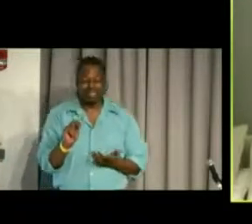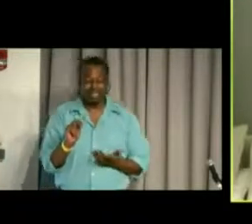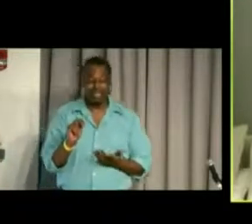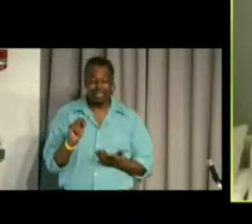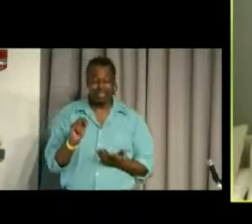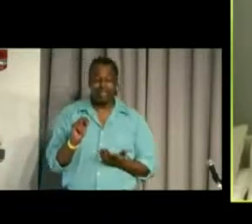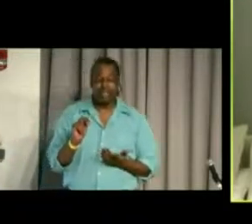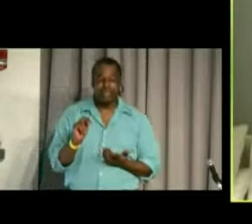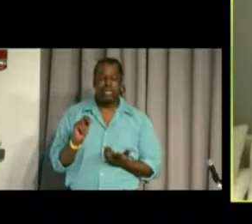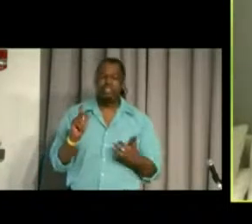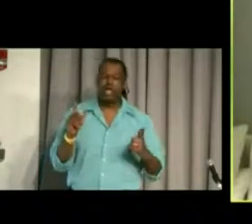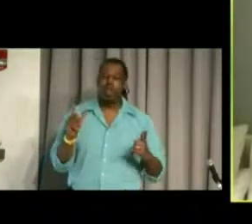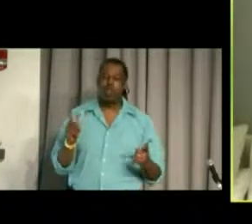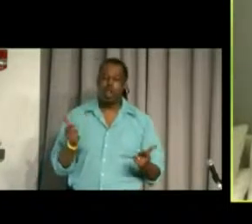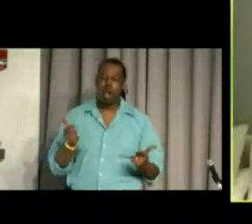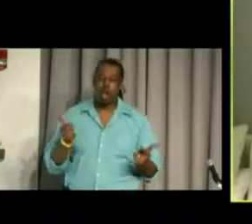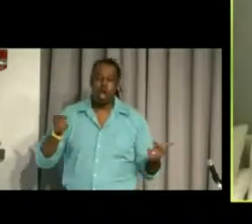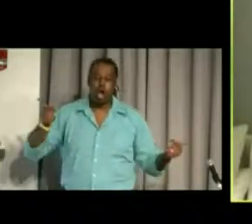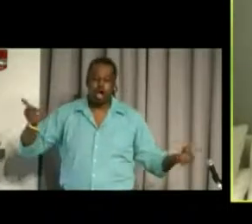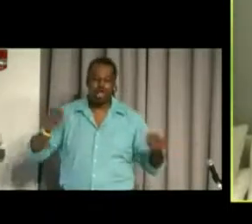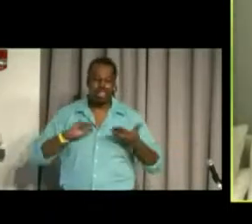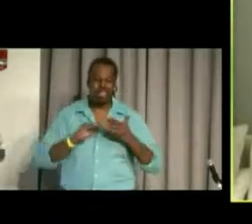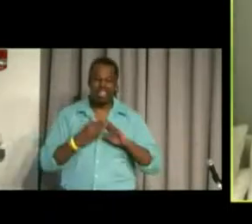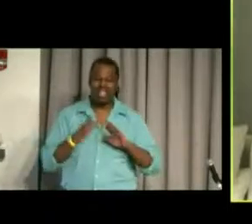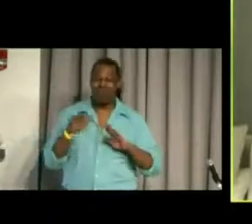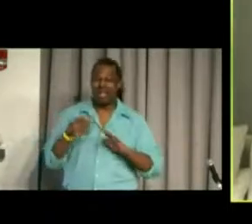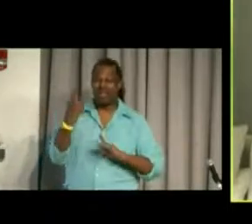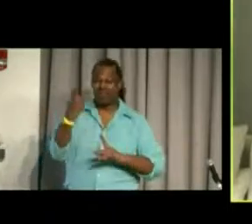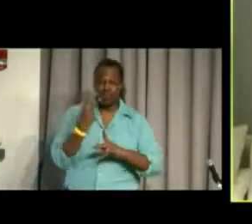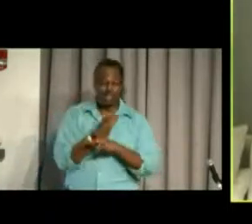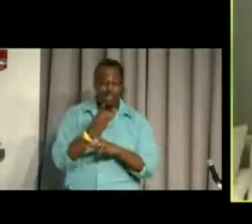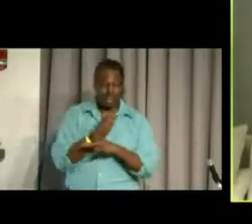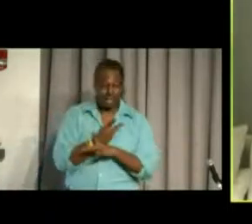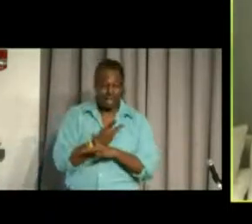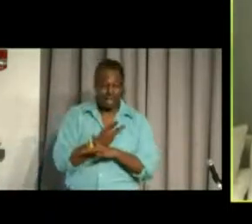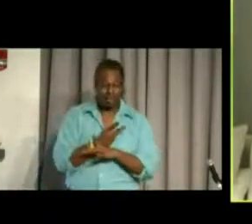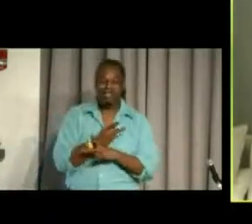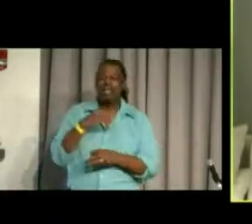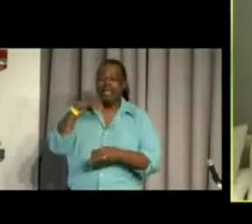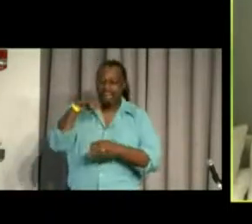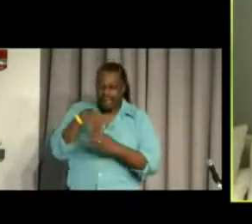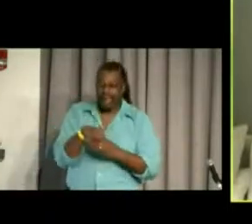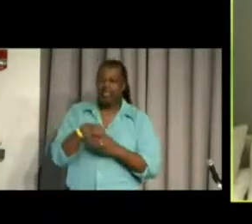the largest city by 3 times in the state of Mississippi.